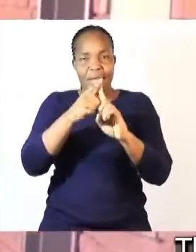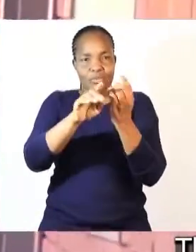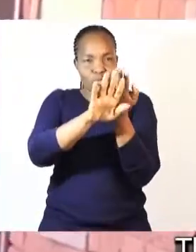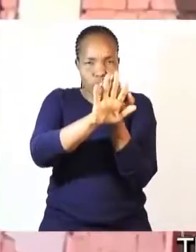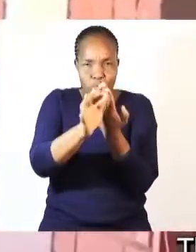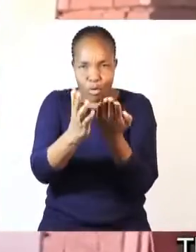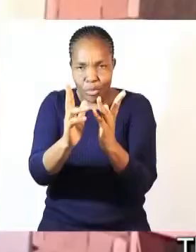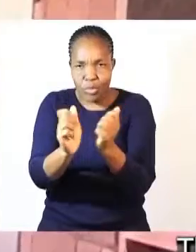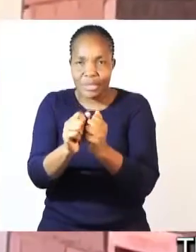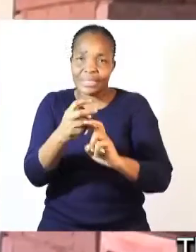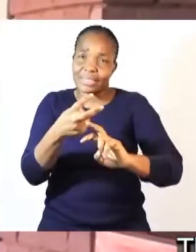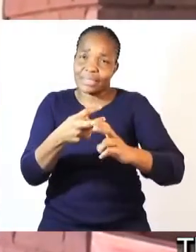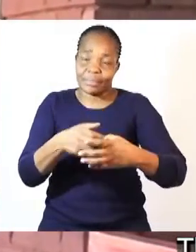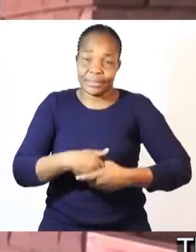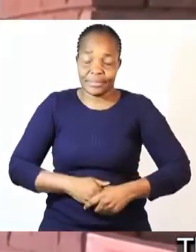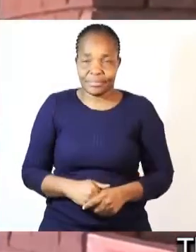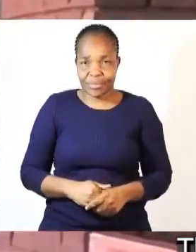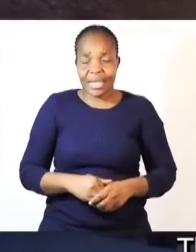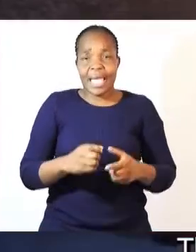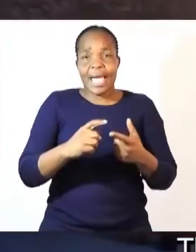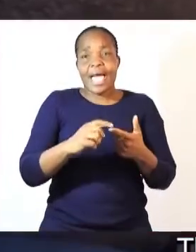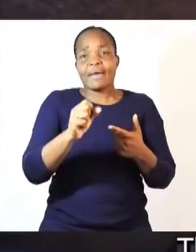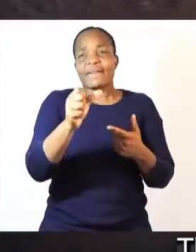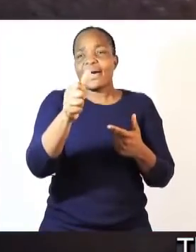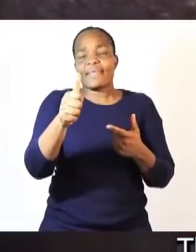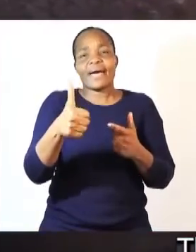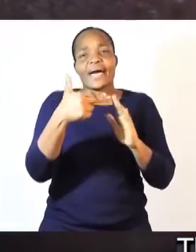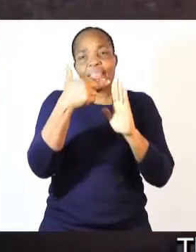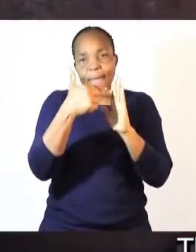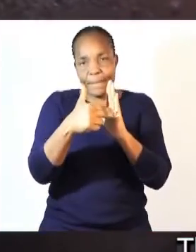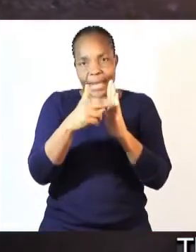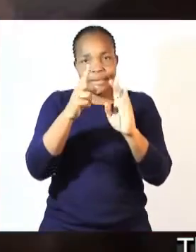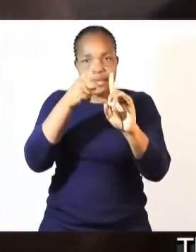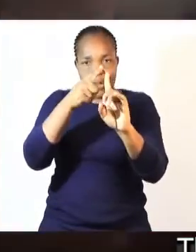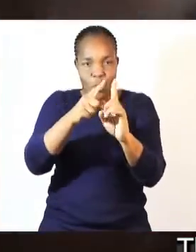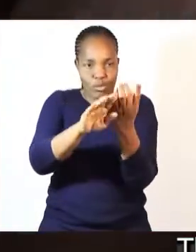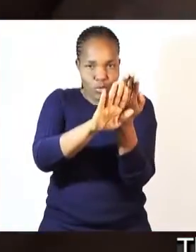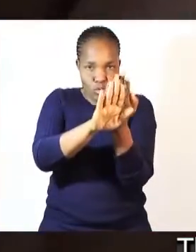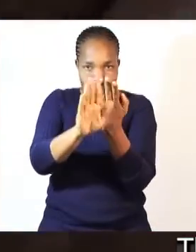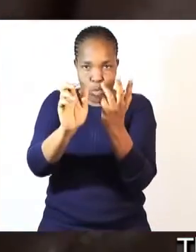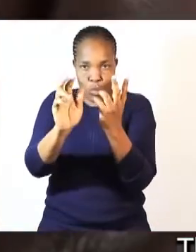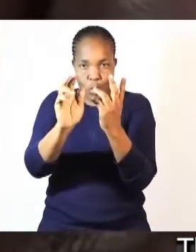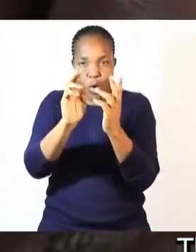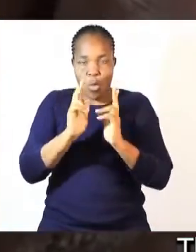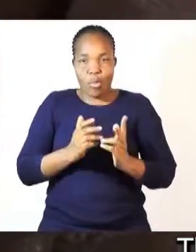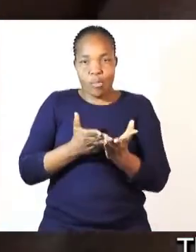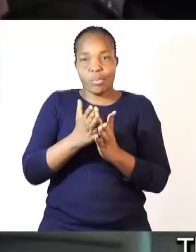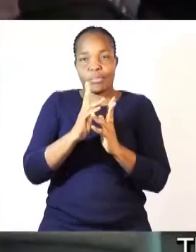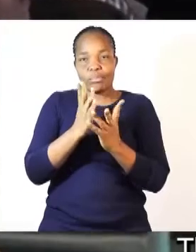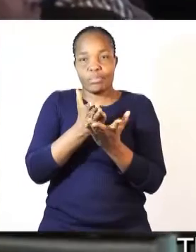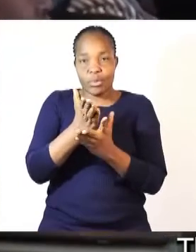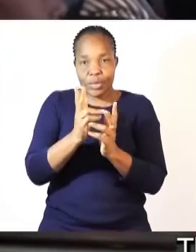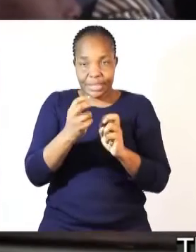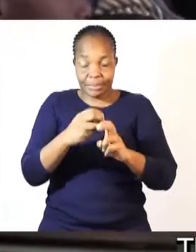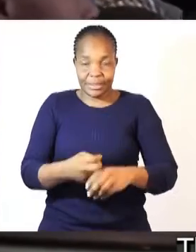disabilities. There are also other legal frameworks that protect the rights of persons with disabilities and ensure